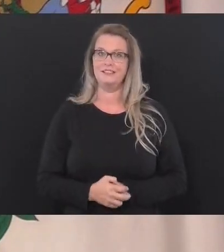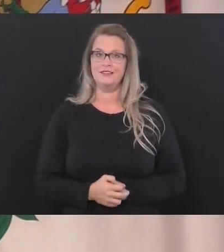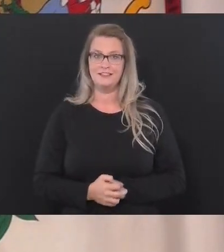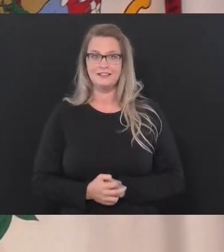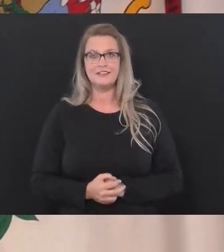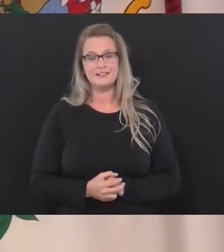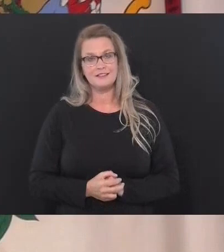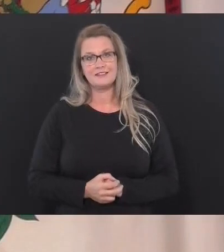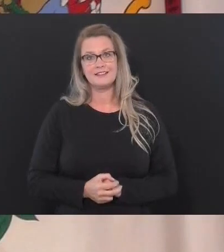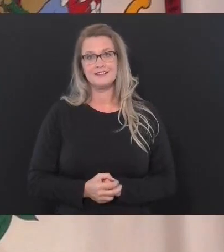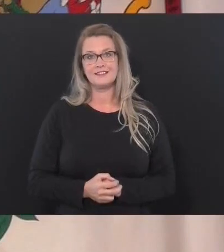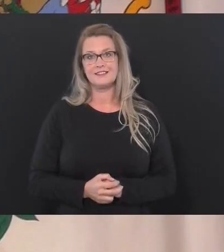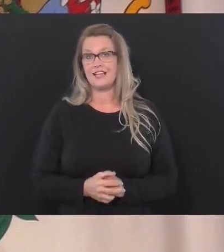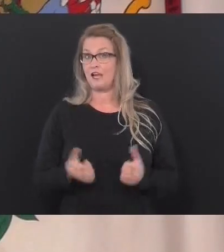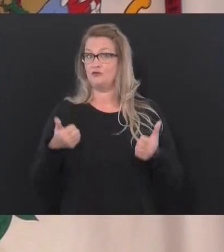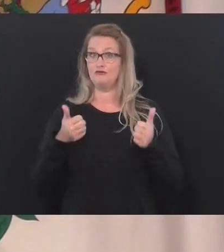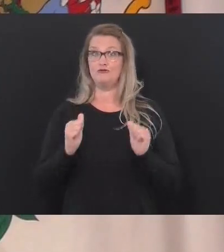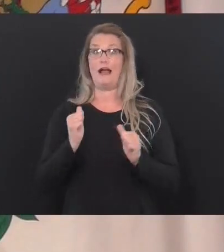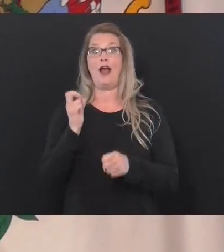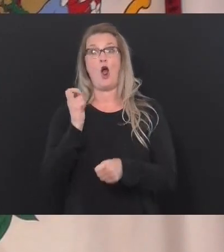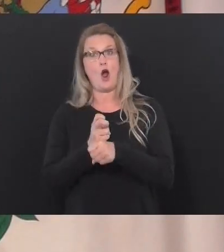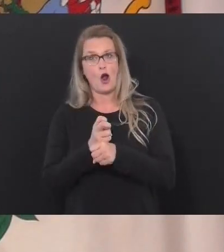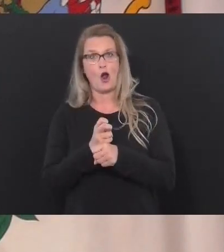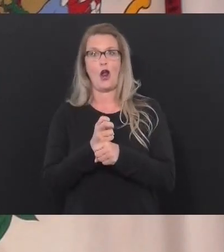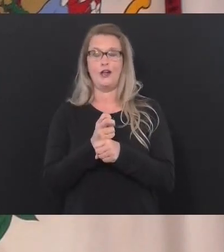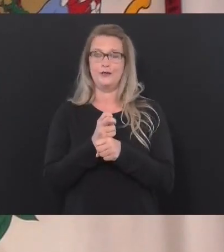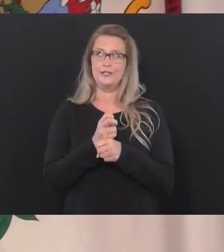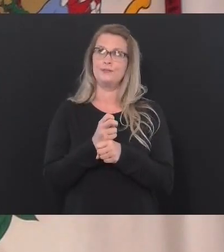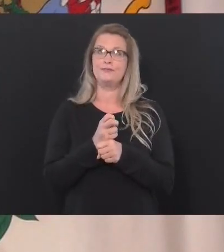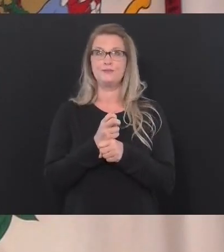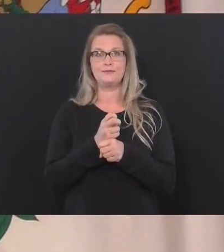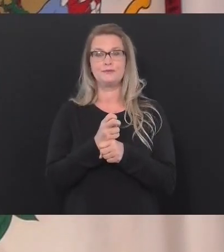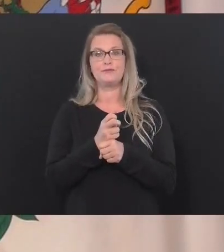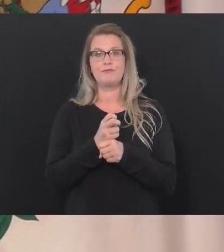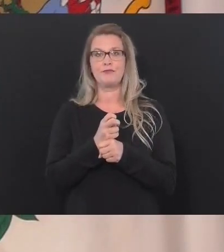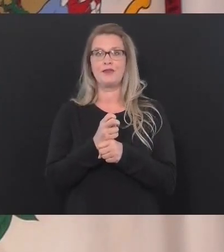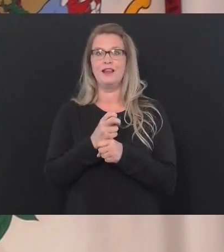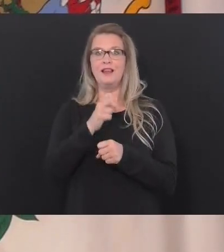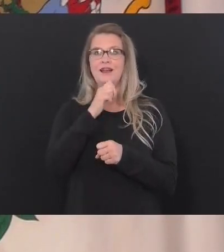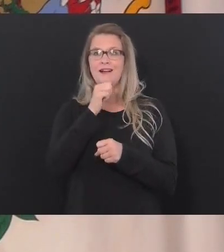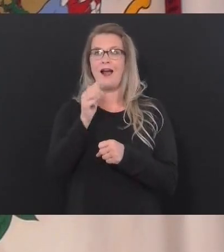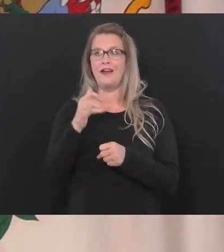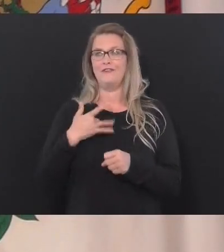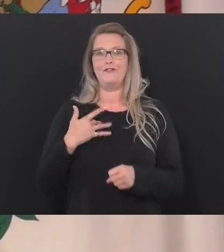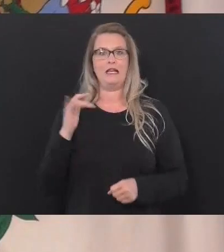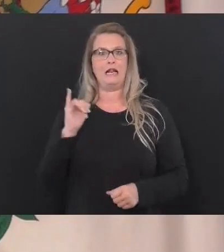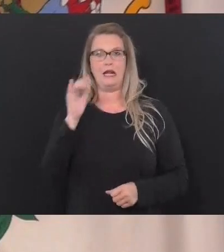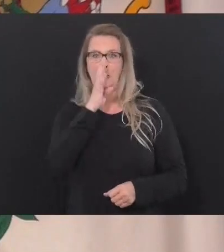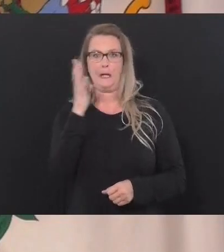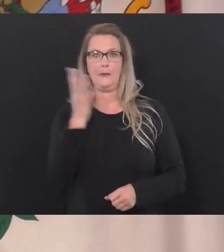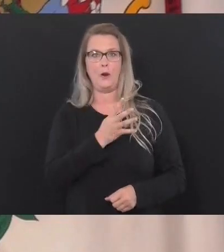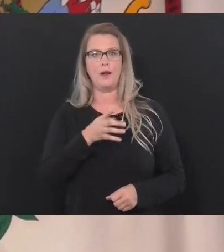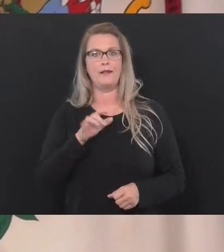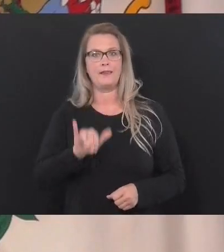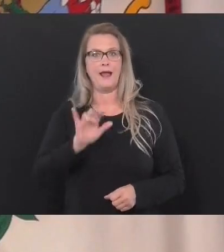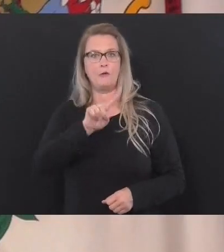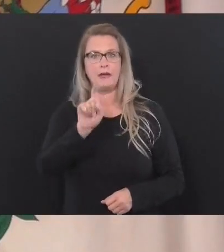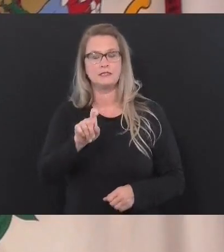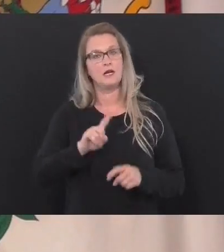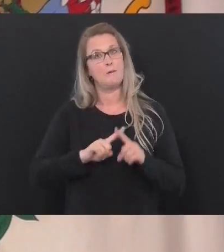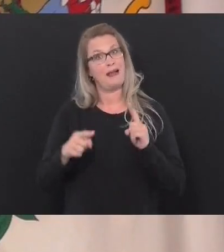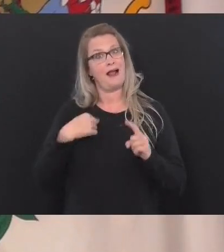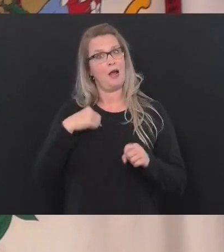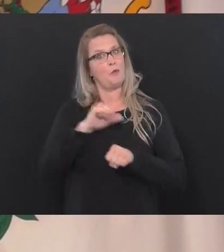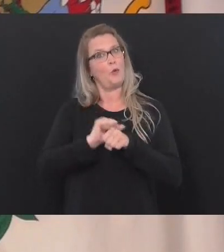I try as hard as I possibly can not to pass off the question. We're working it. I